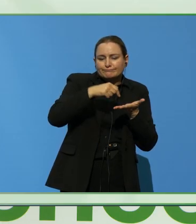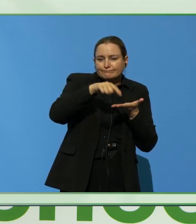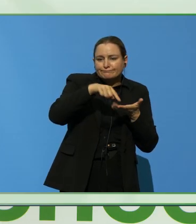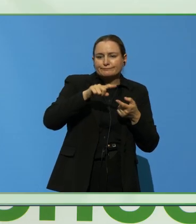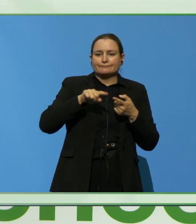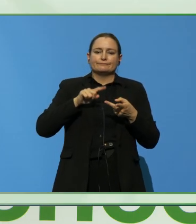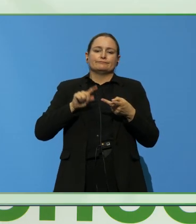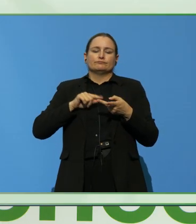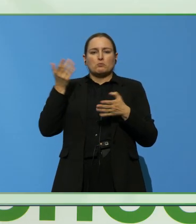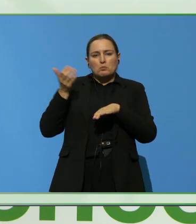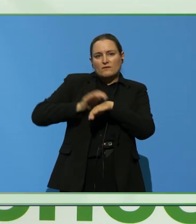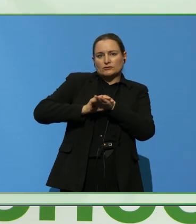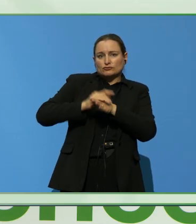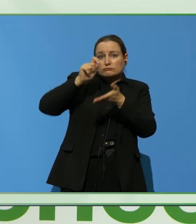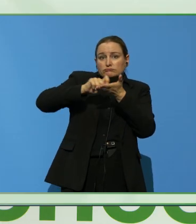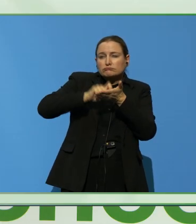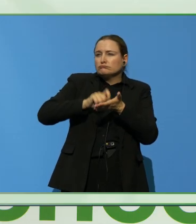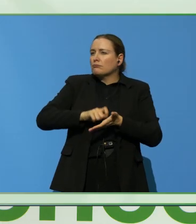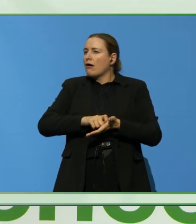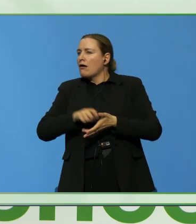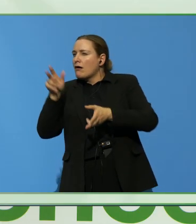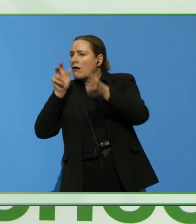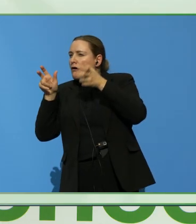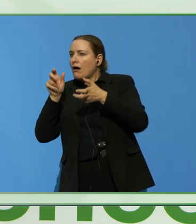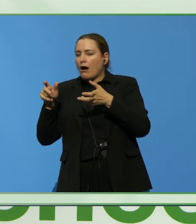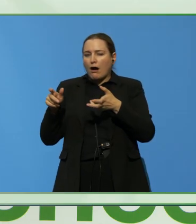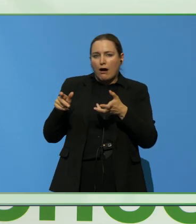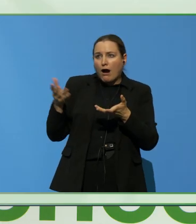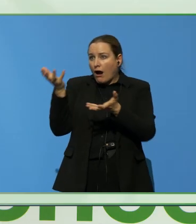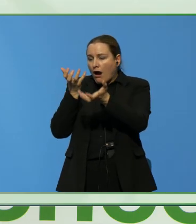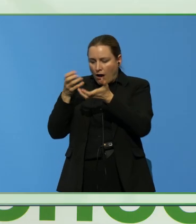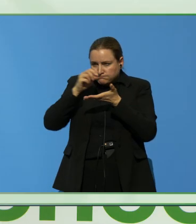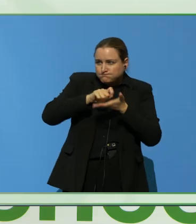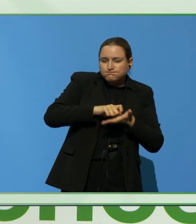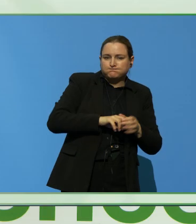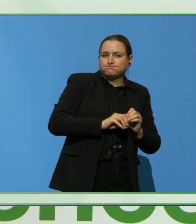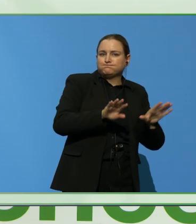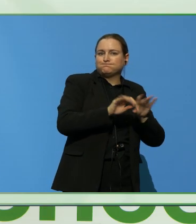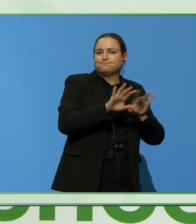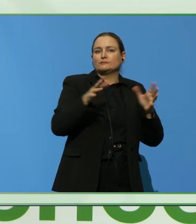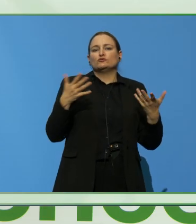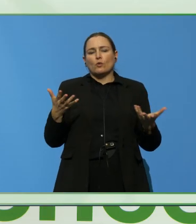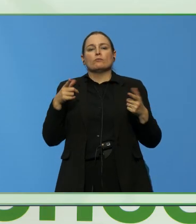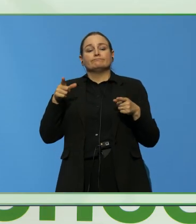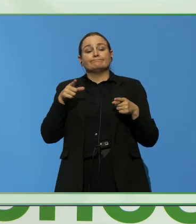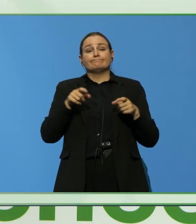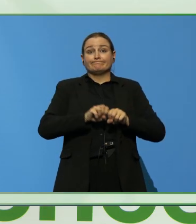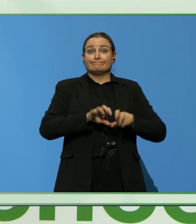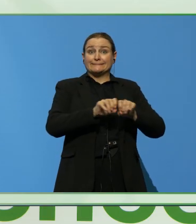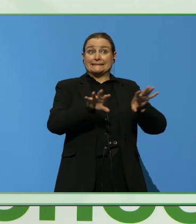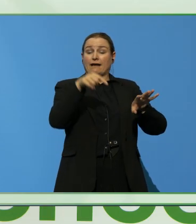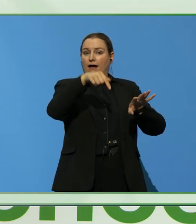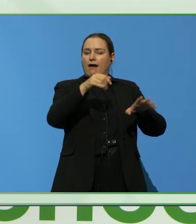professional journalism associations. So these are the trusted organizations where media work together. Usually these